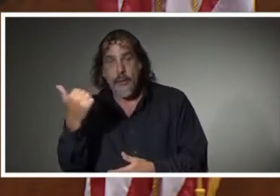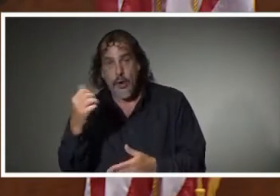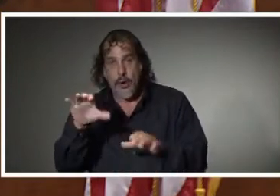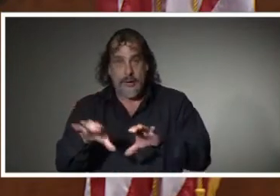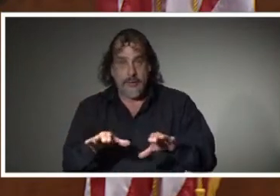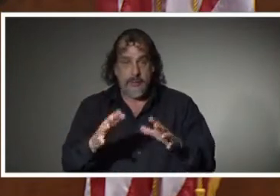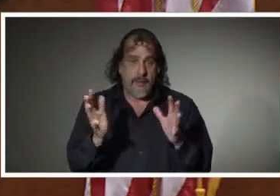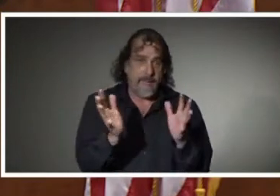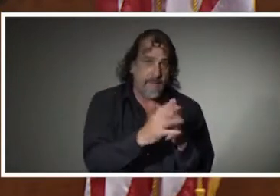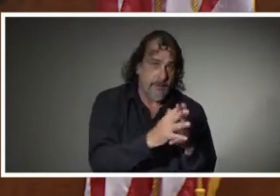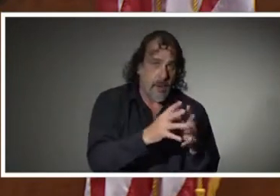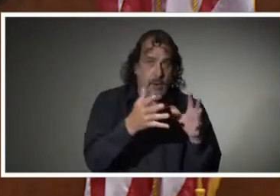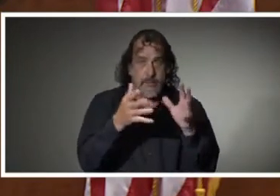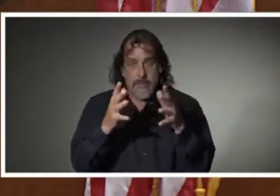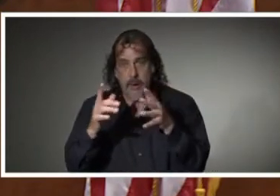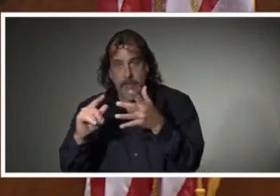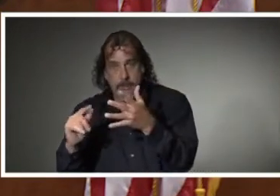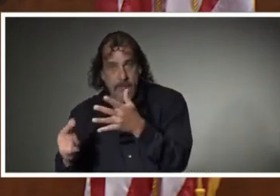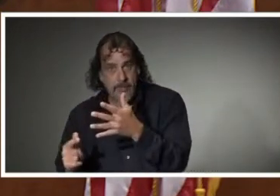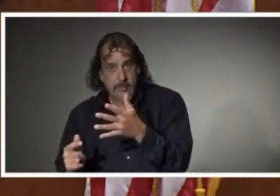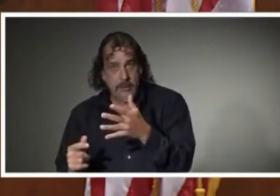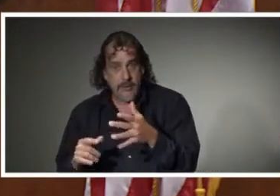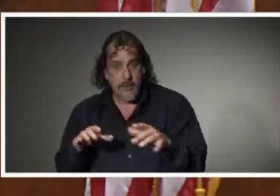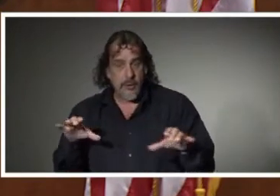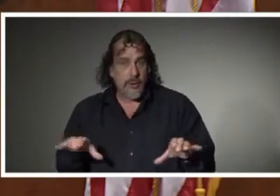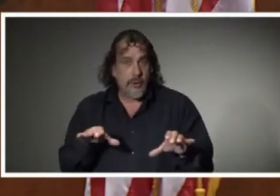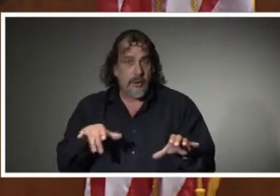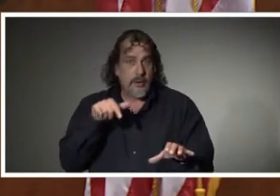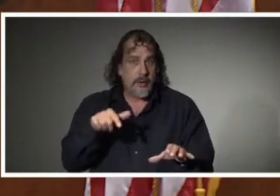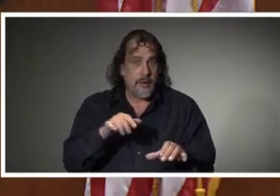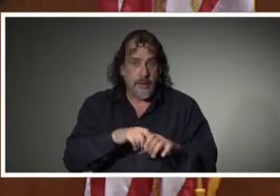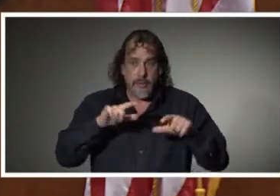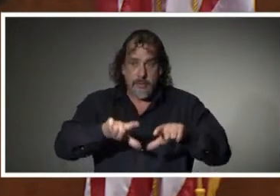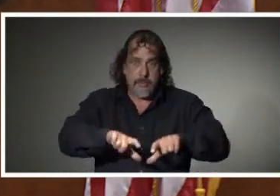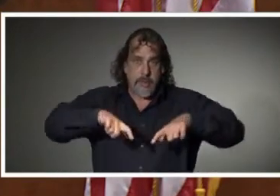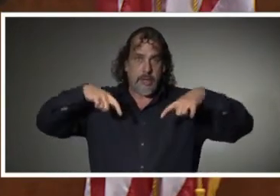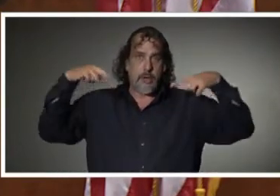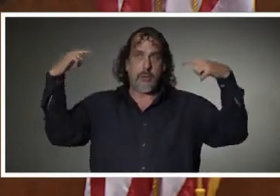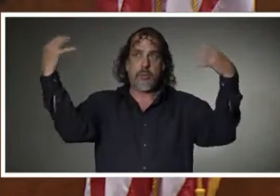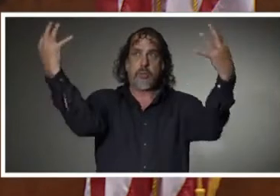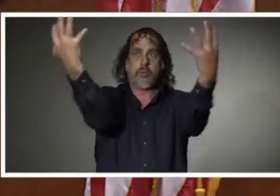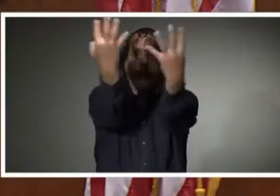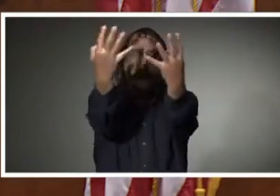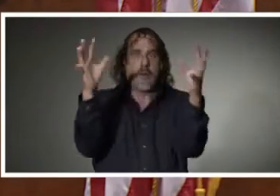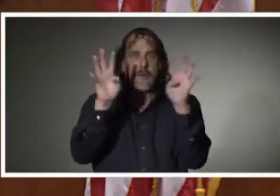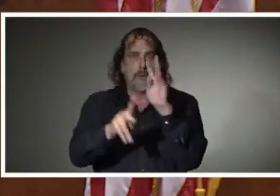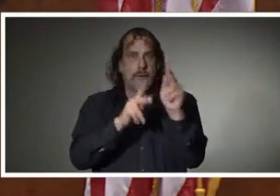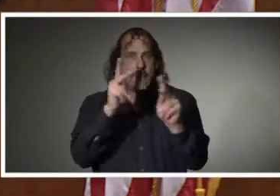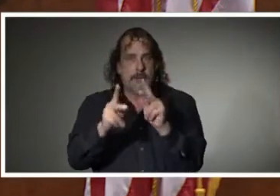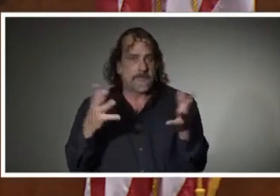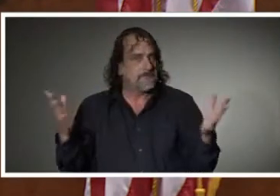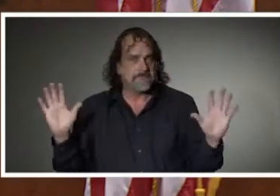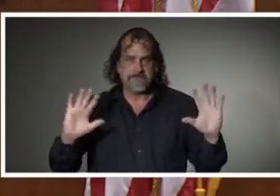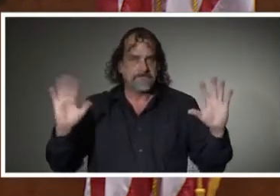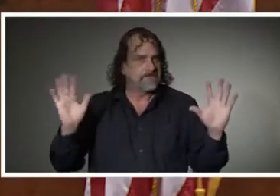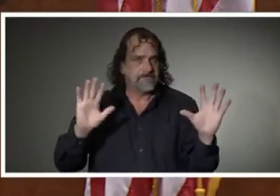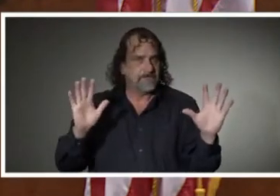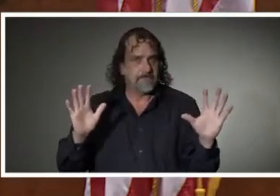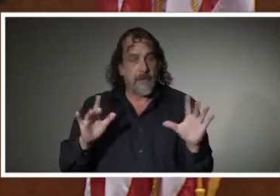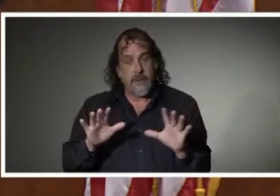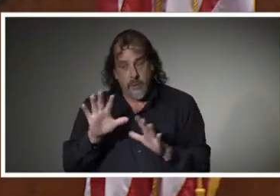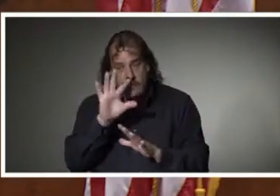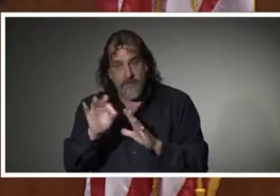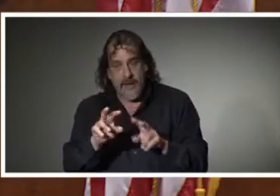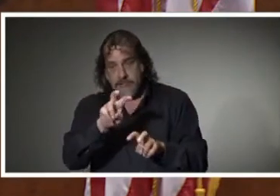activities, football or otherwise, being performed in front of large crowds in the stadiums. We want to find a way to do